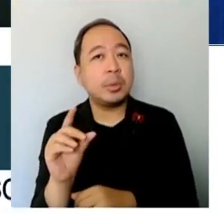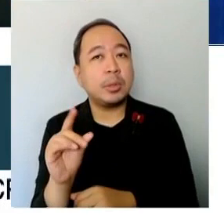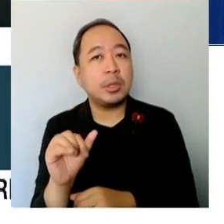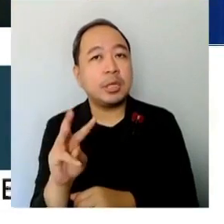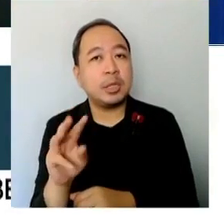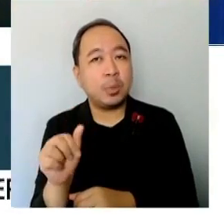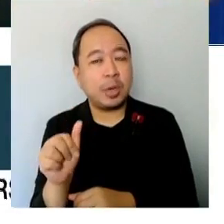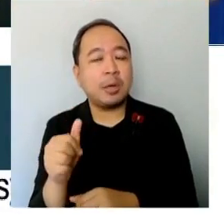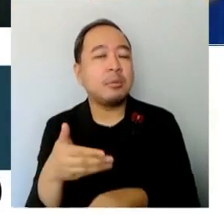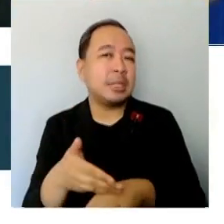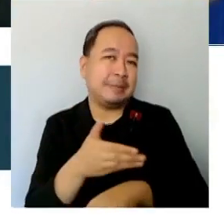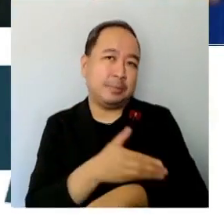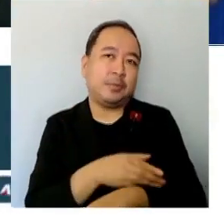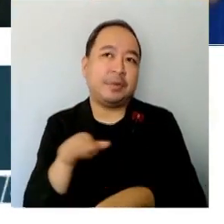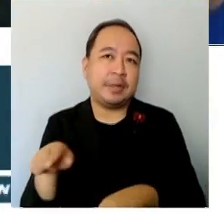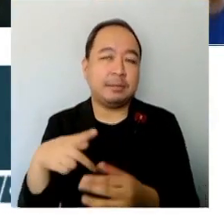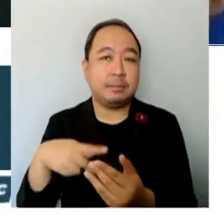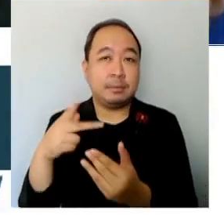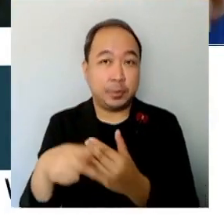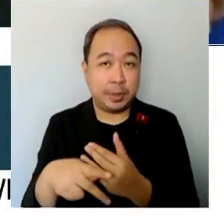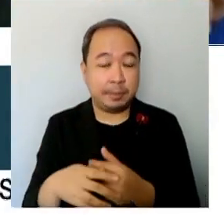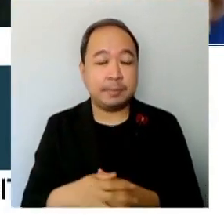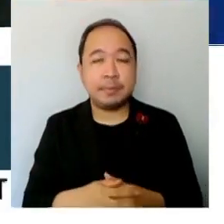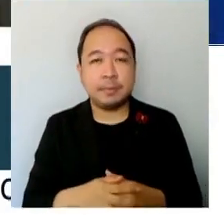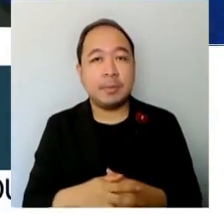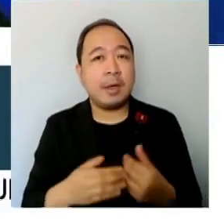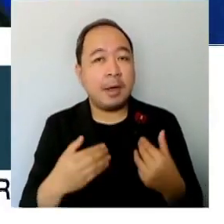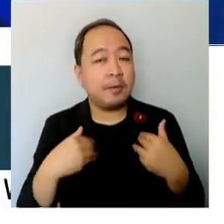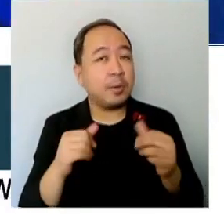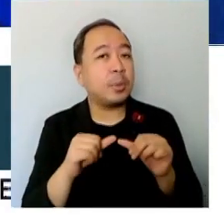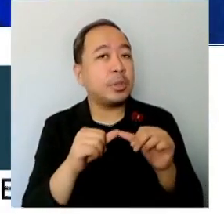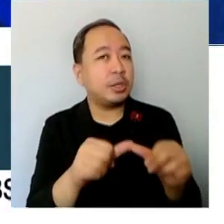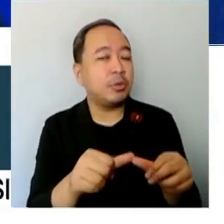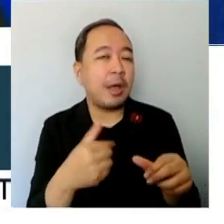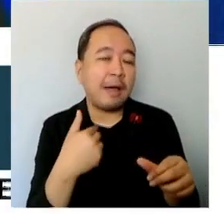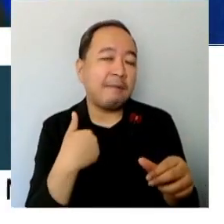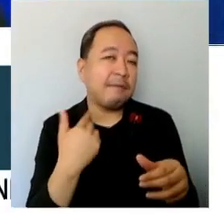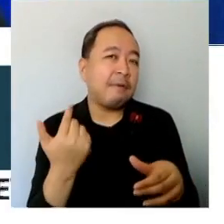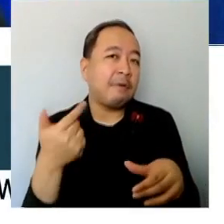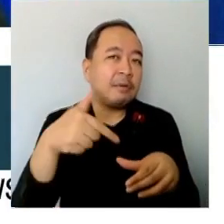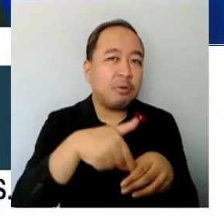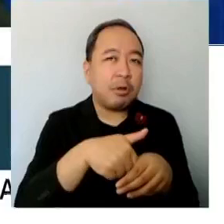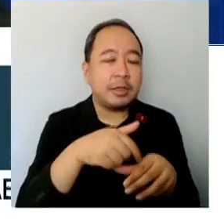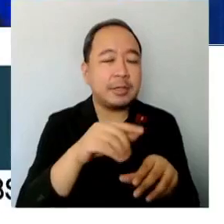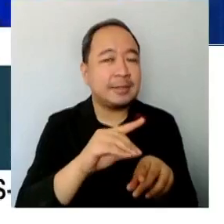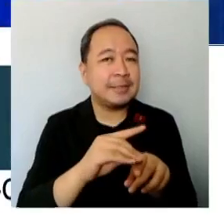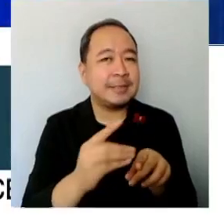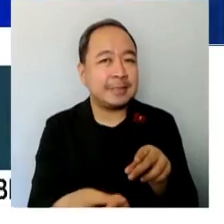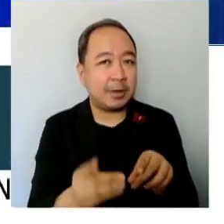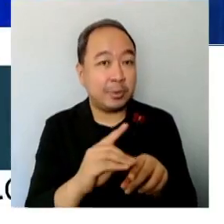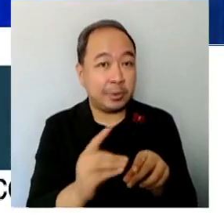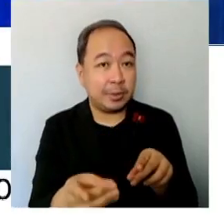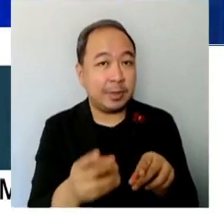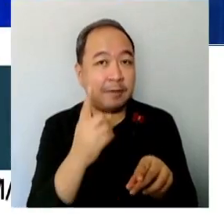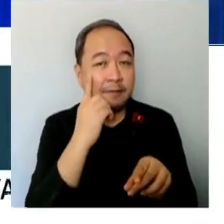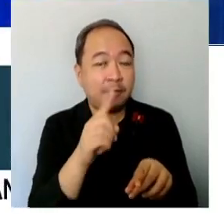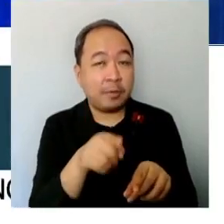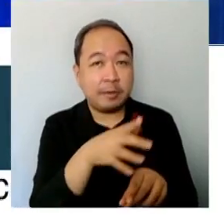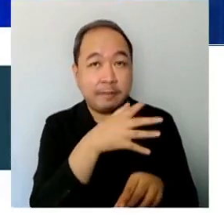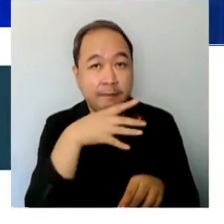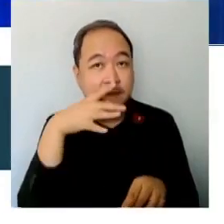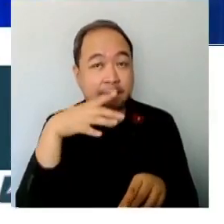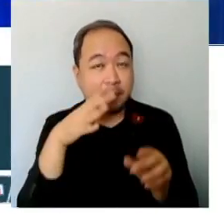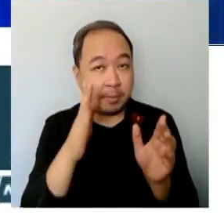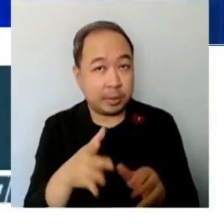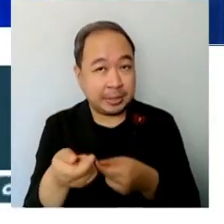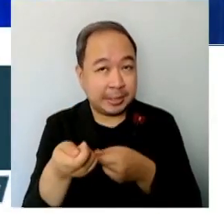Kadiwa program. We will continue the provision of fuel discounts, yung programa for the farmers and the fisher